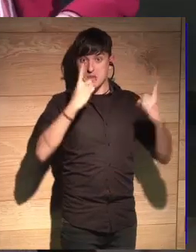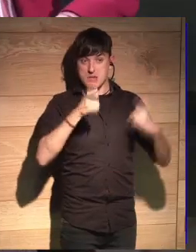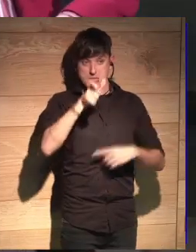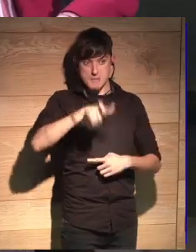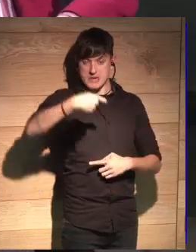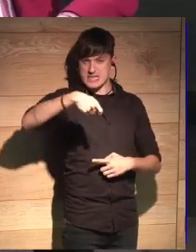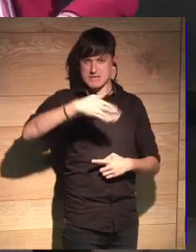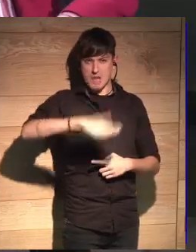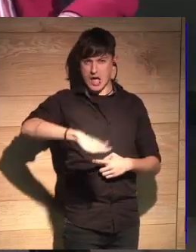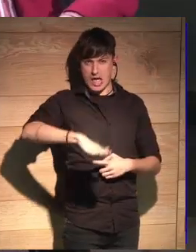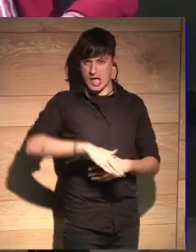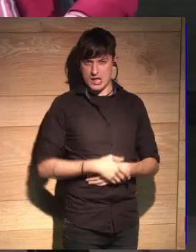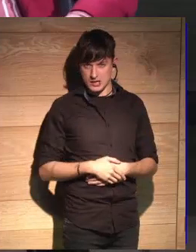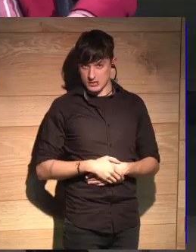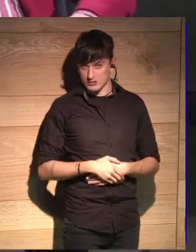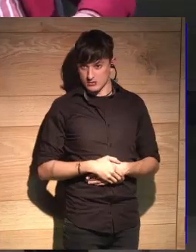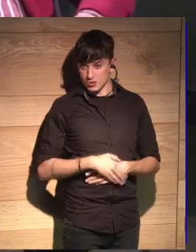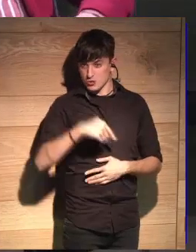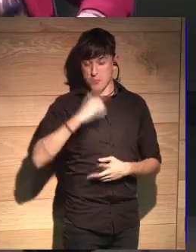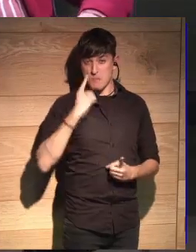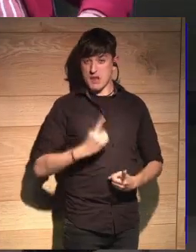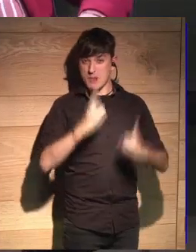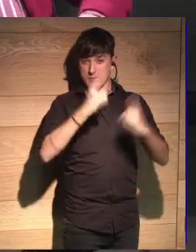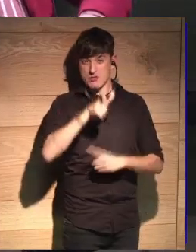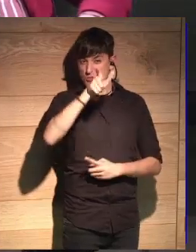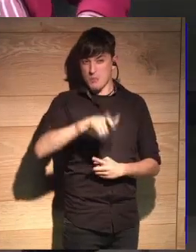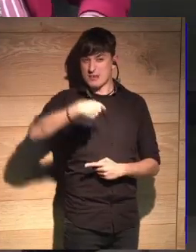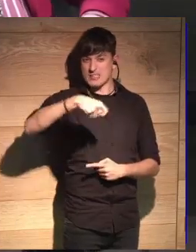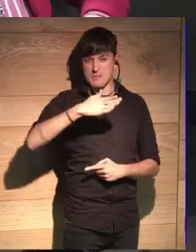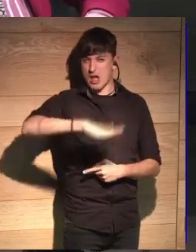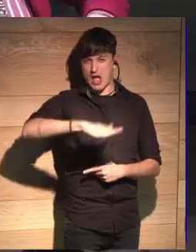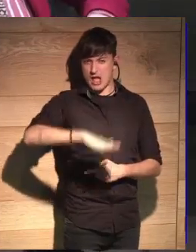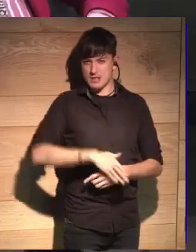for the first time, we have an evil president. Wow.